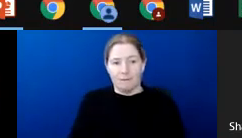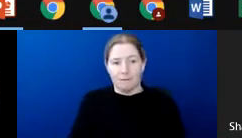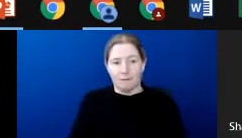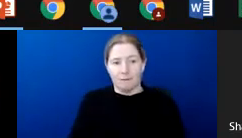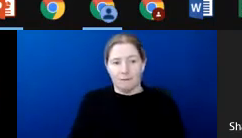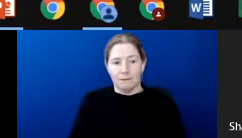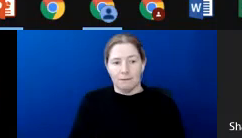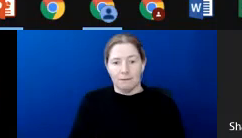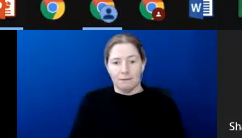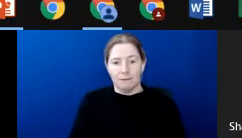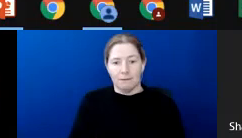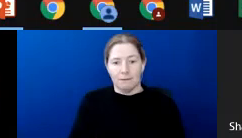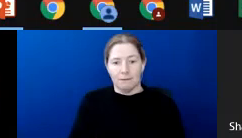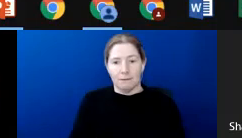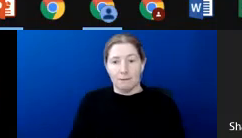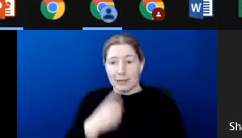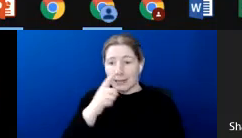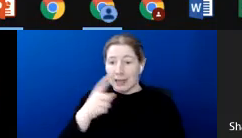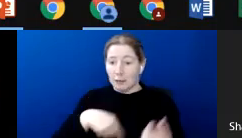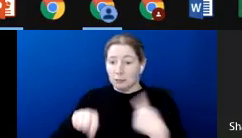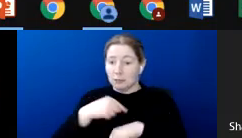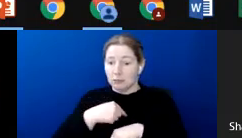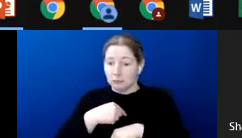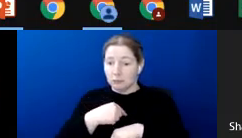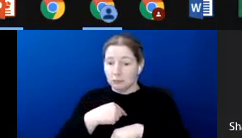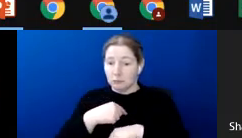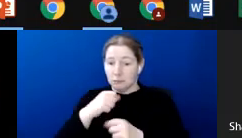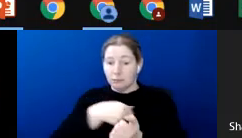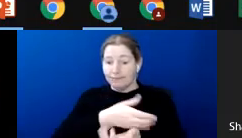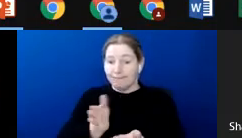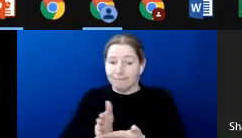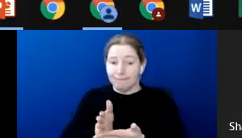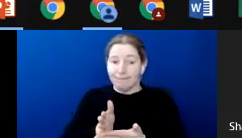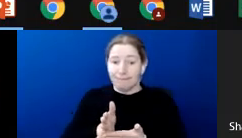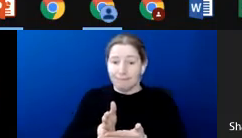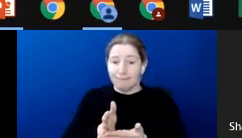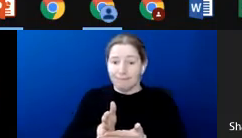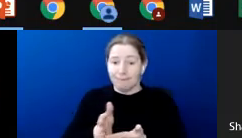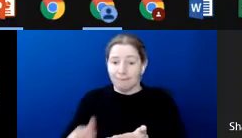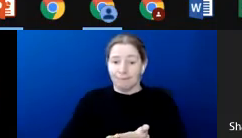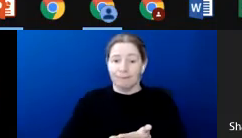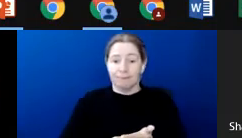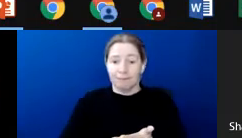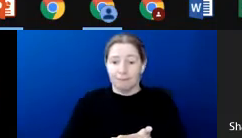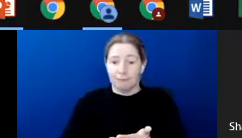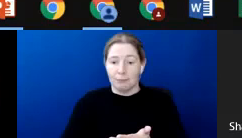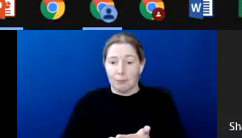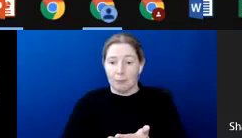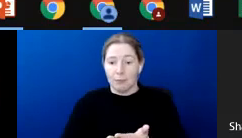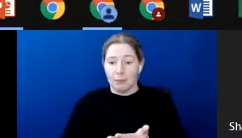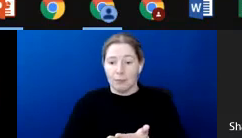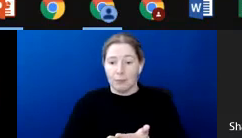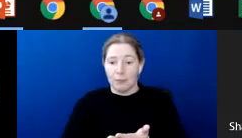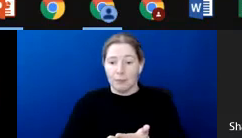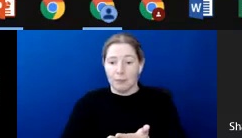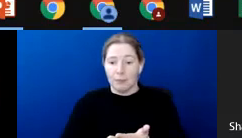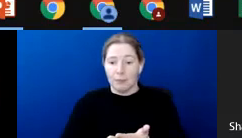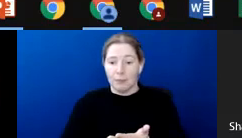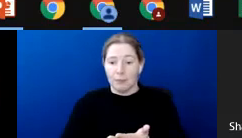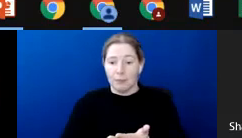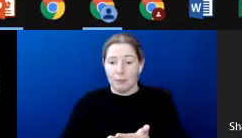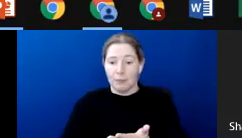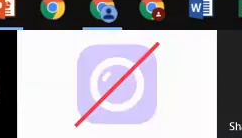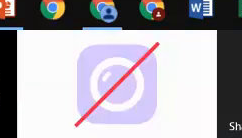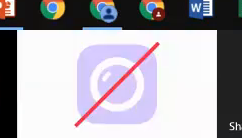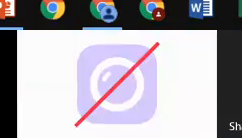Can we enter expenses on desktop instead of mobile app? Yes, you can. You